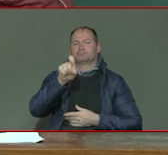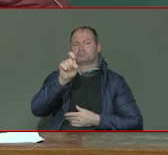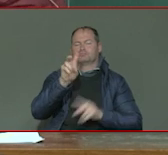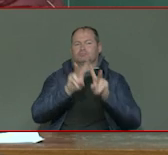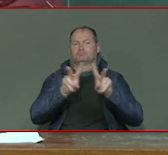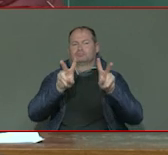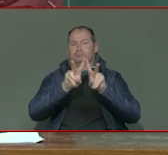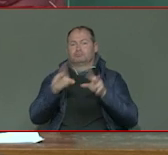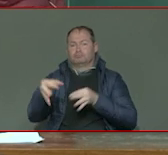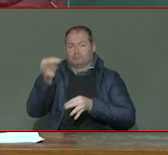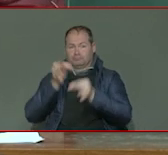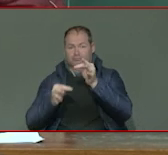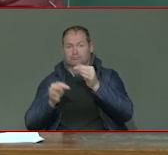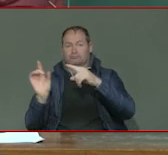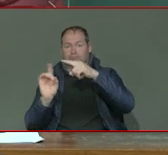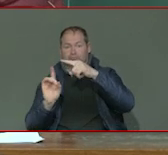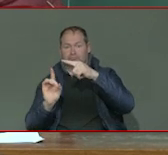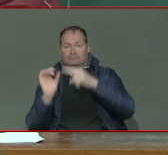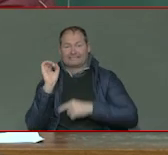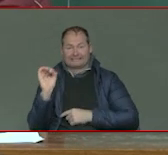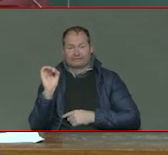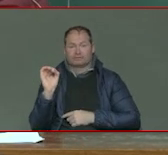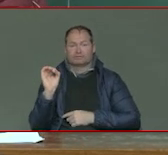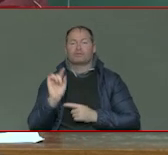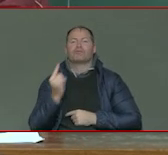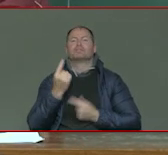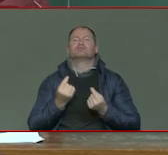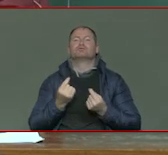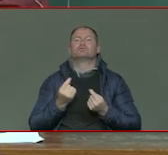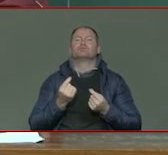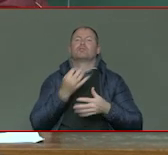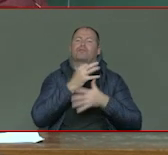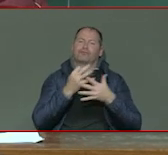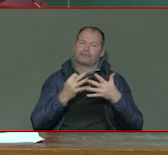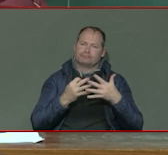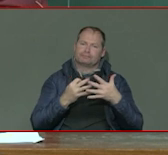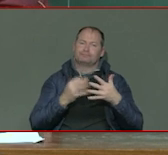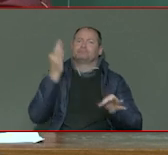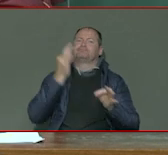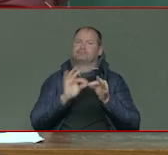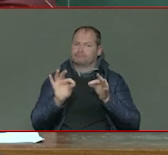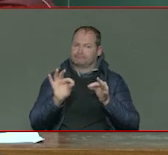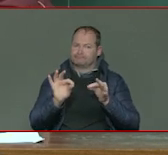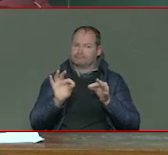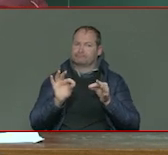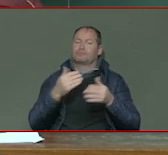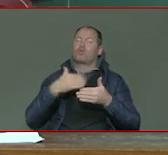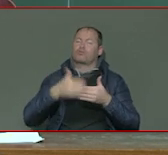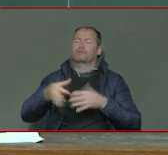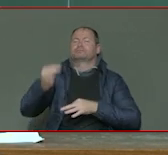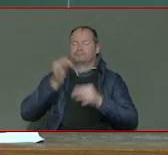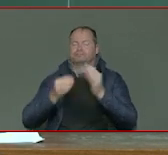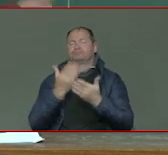it makes the denominator 0, what must I first do? Factorize, simplify before you